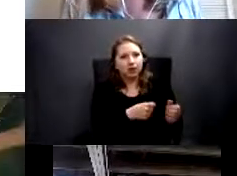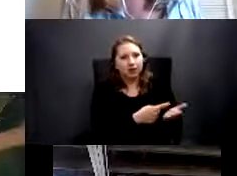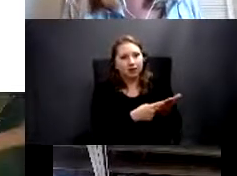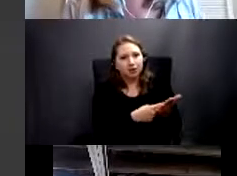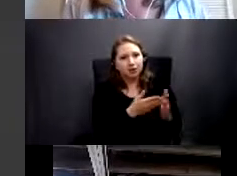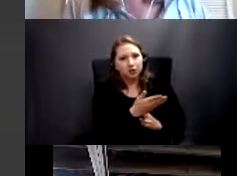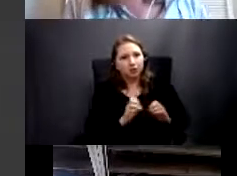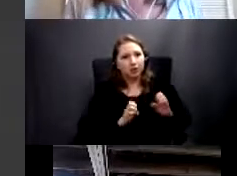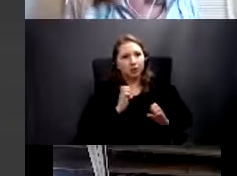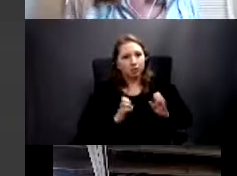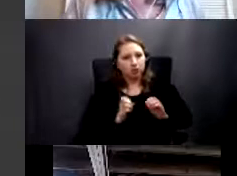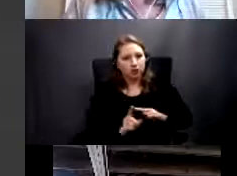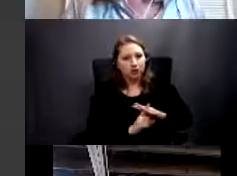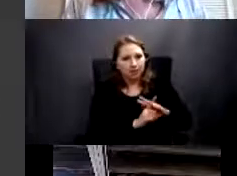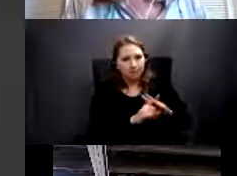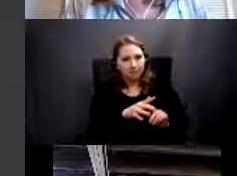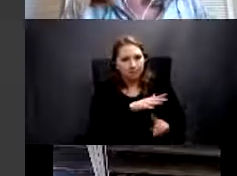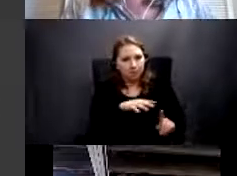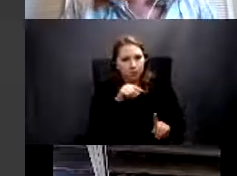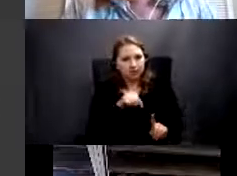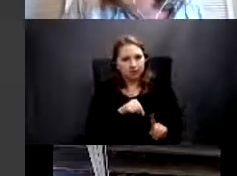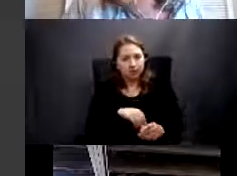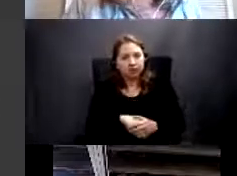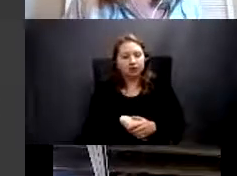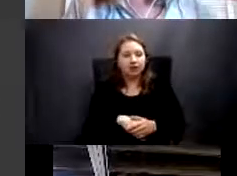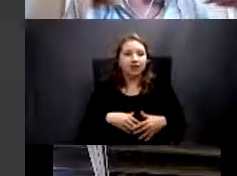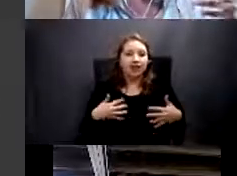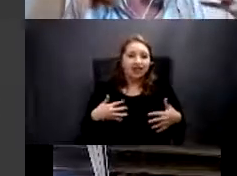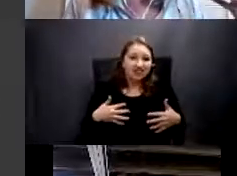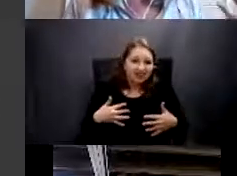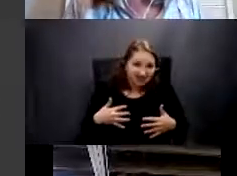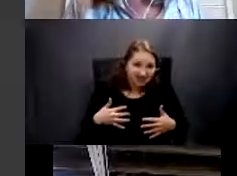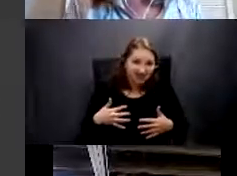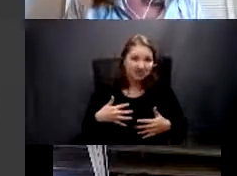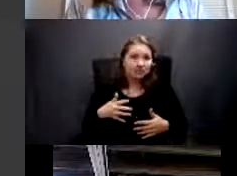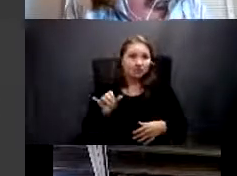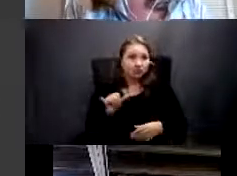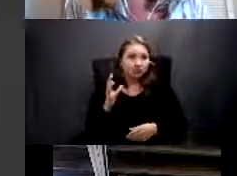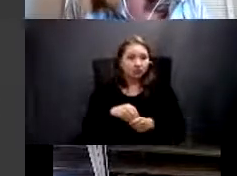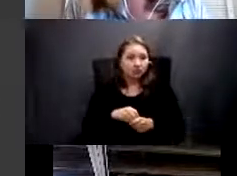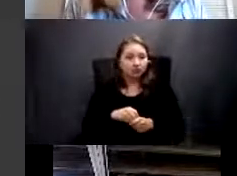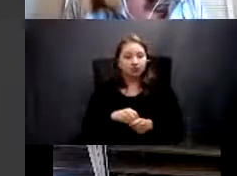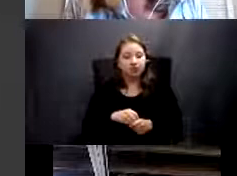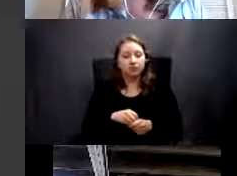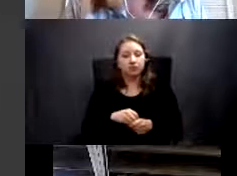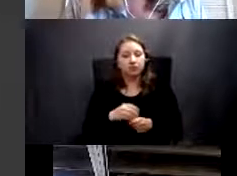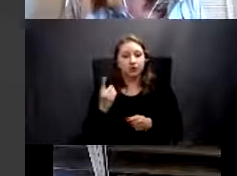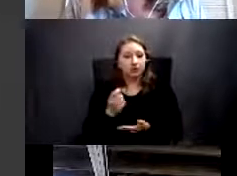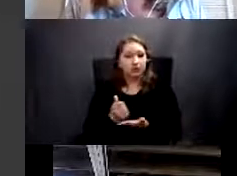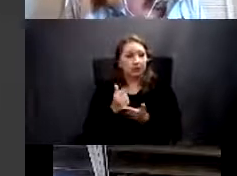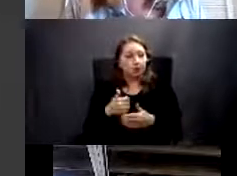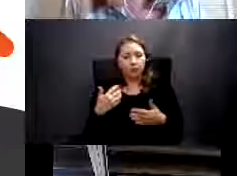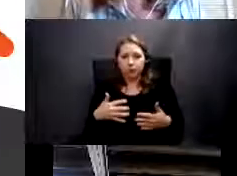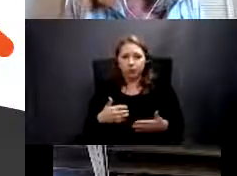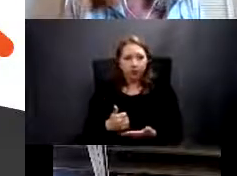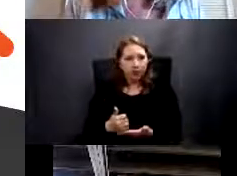up around it. There's also anxiety. One of the things that has helped me a great deal